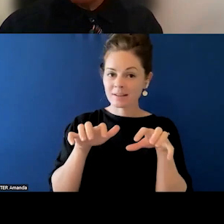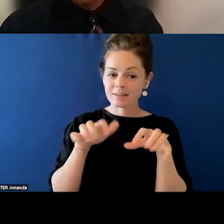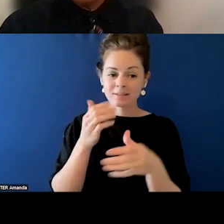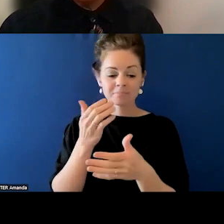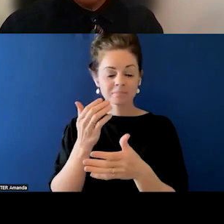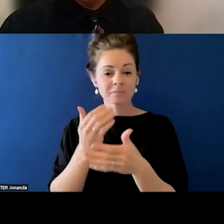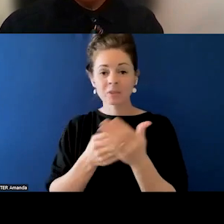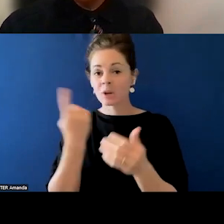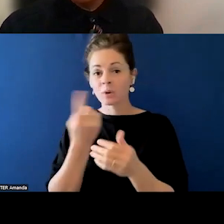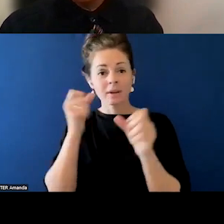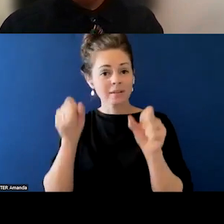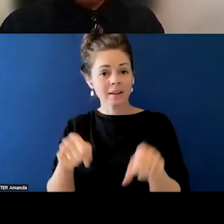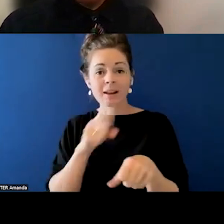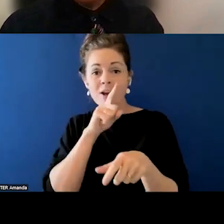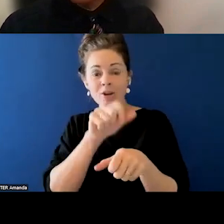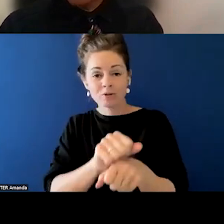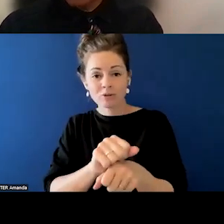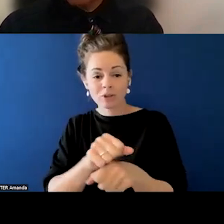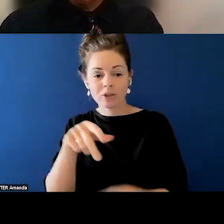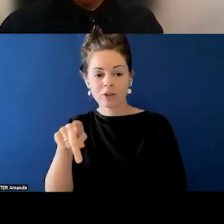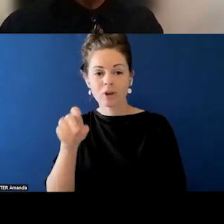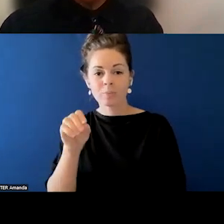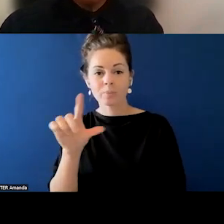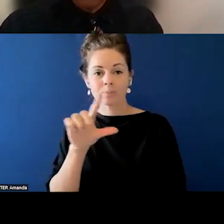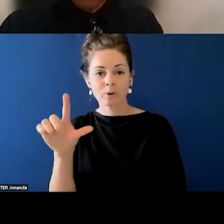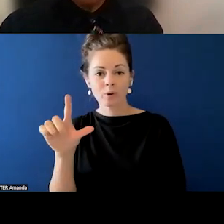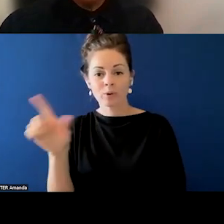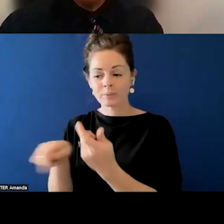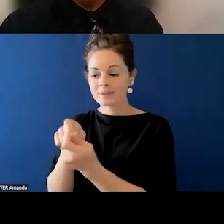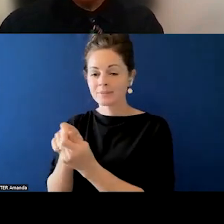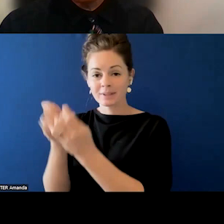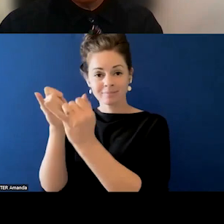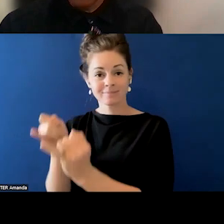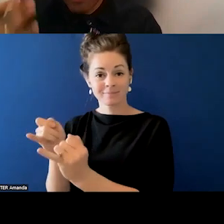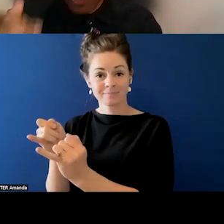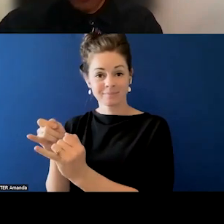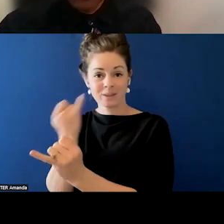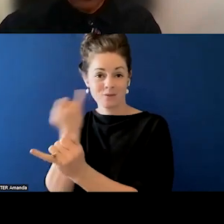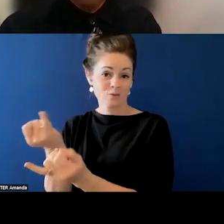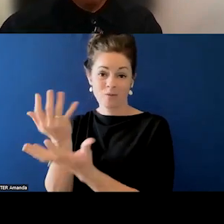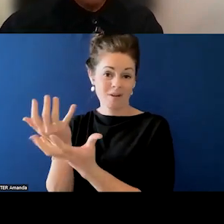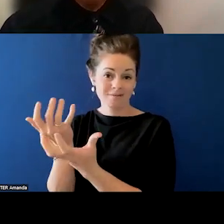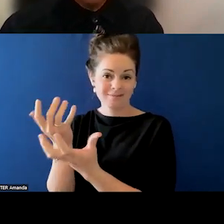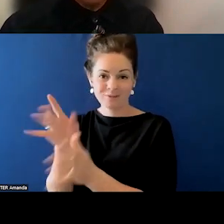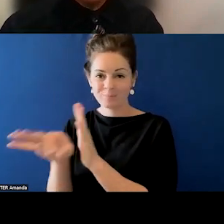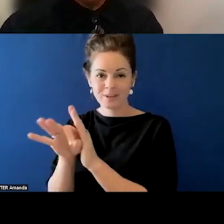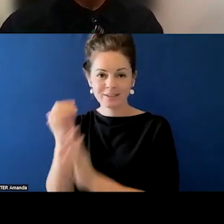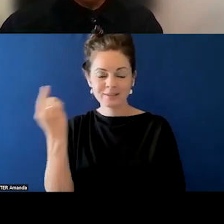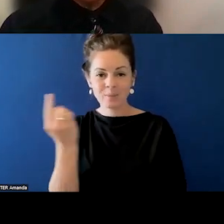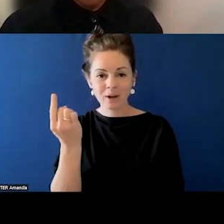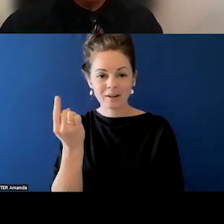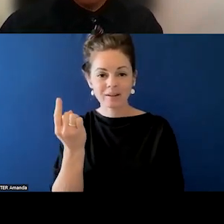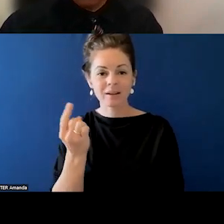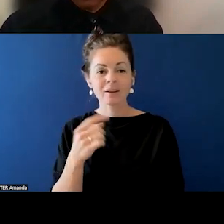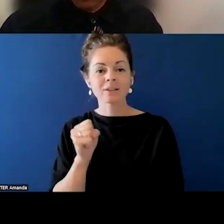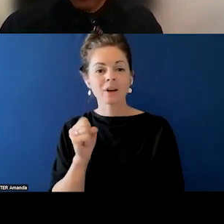come off and actually poll an individual if you so choose or want to choose someone. But let's just put